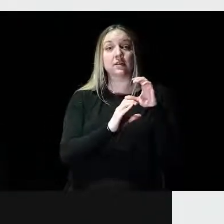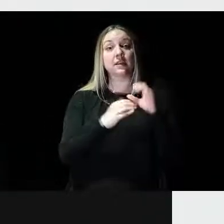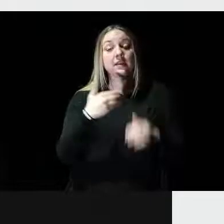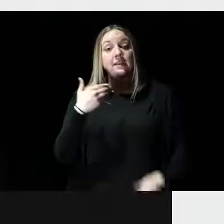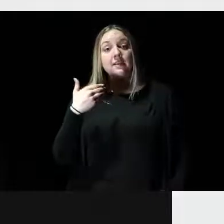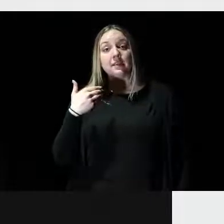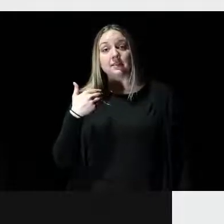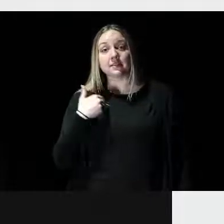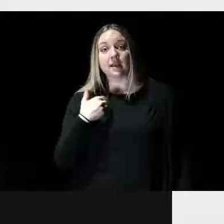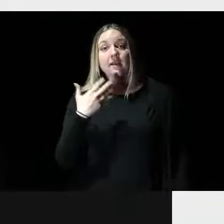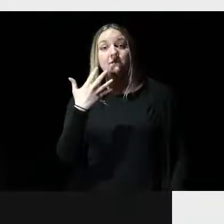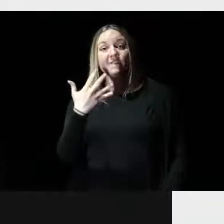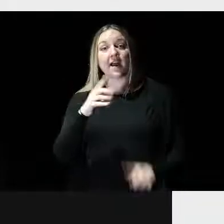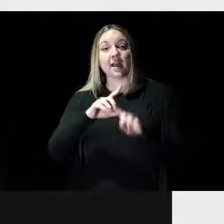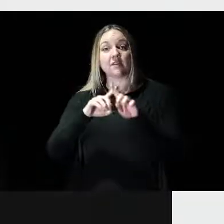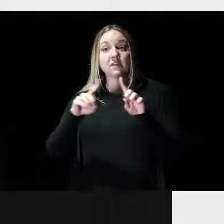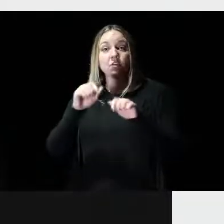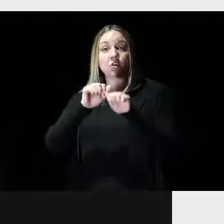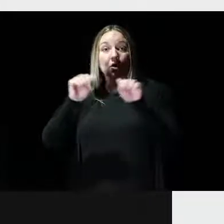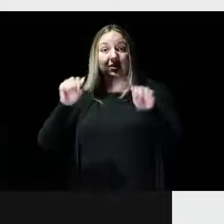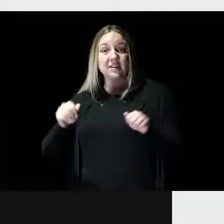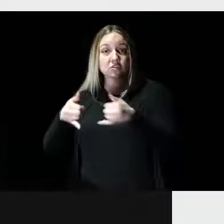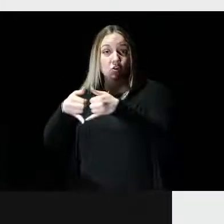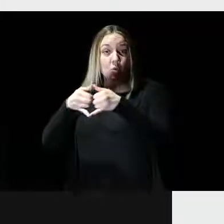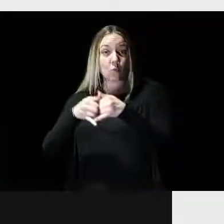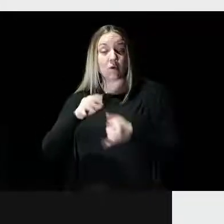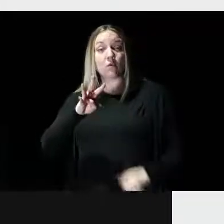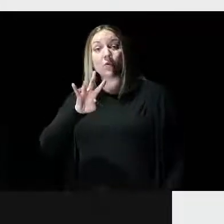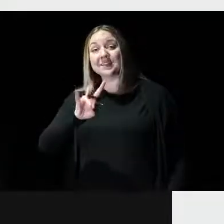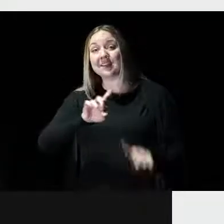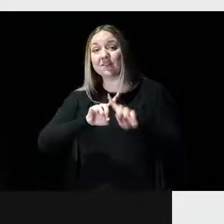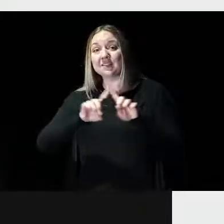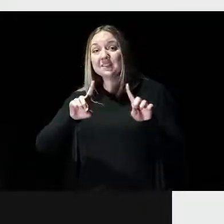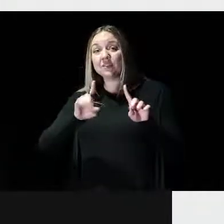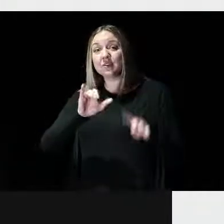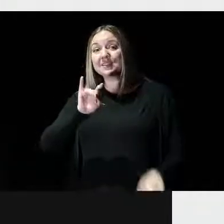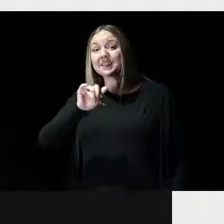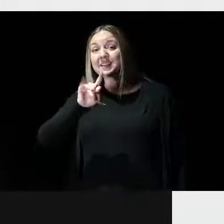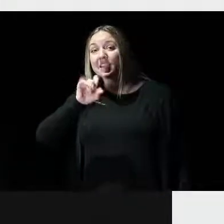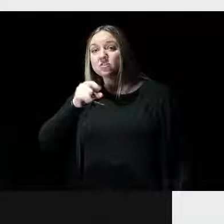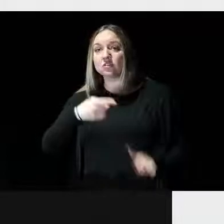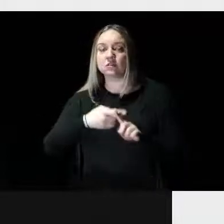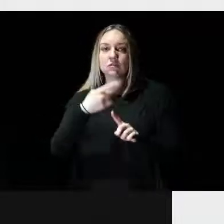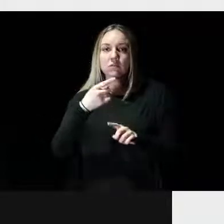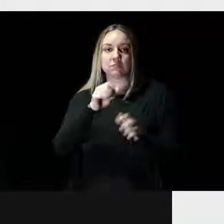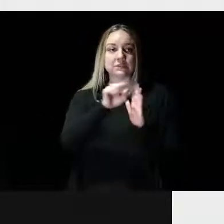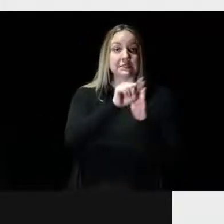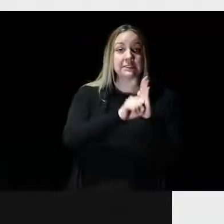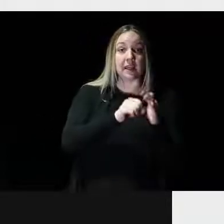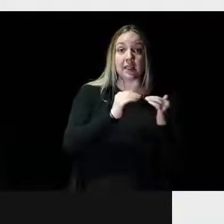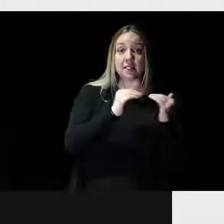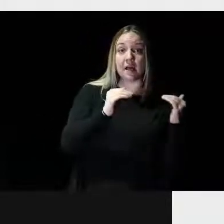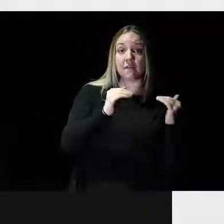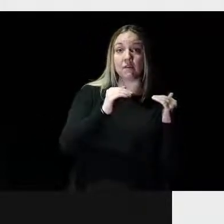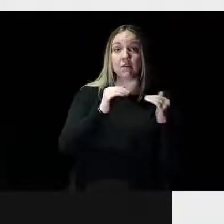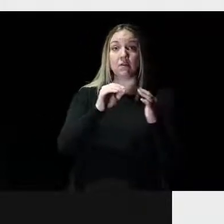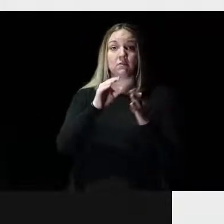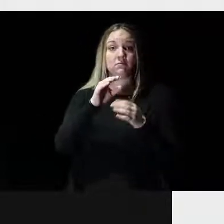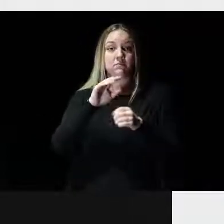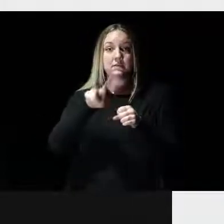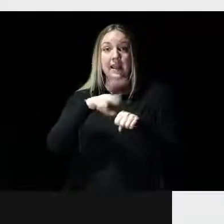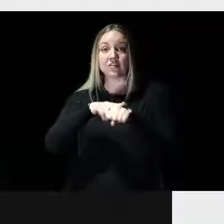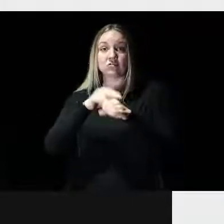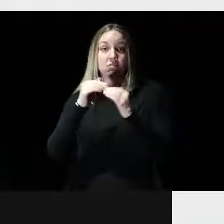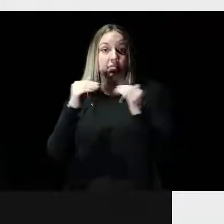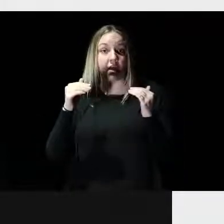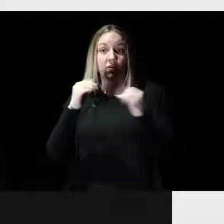Progressive Architecture Awards, 47 citations from local, state, and national chapters of the American Institute of